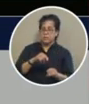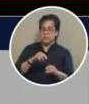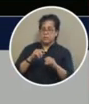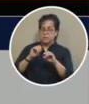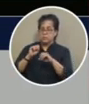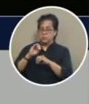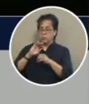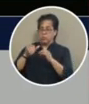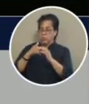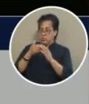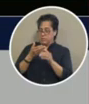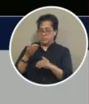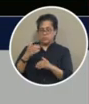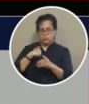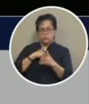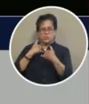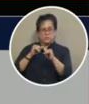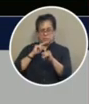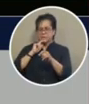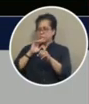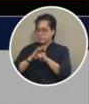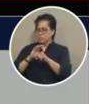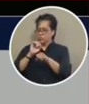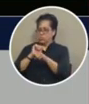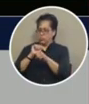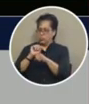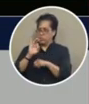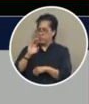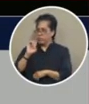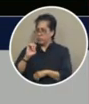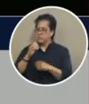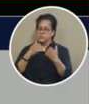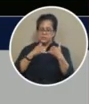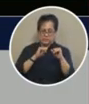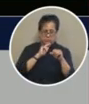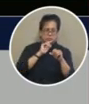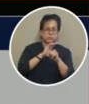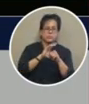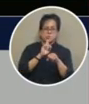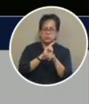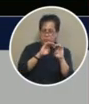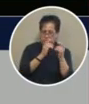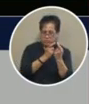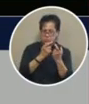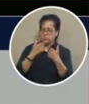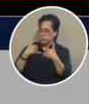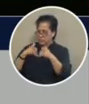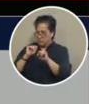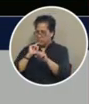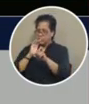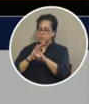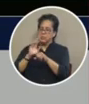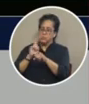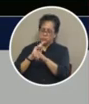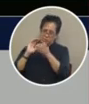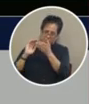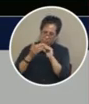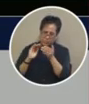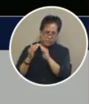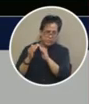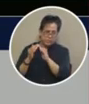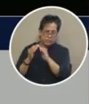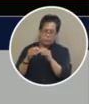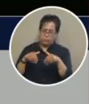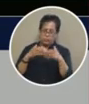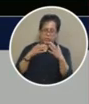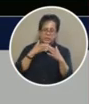those things means that we're still committed to our workforce. We're still committed to you as a council. We're still committed to our community in terms of